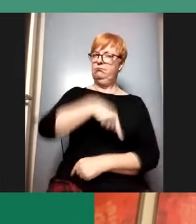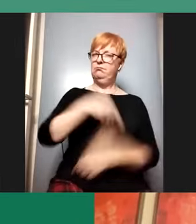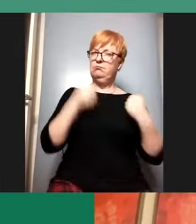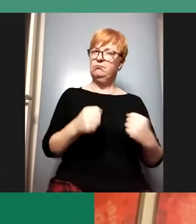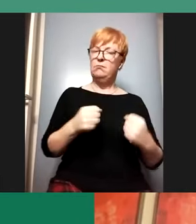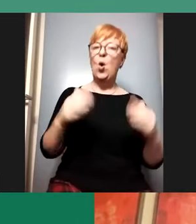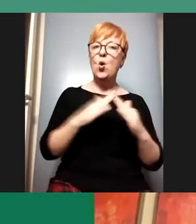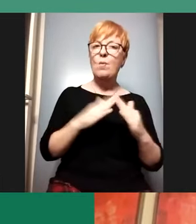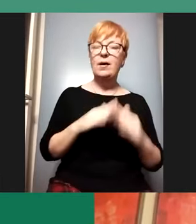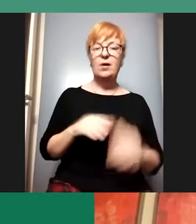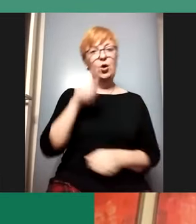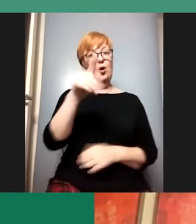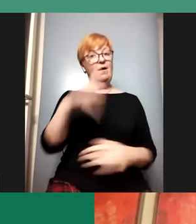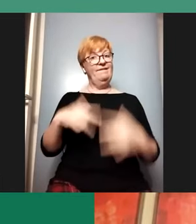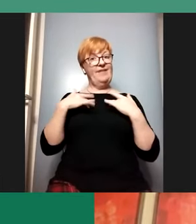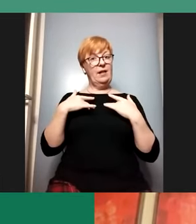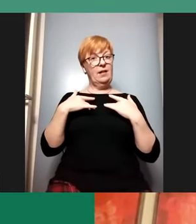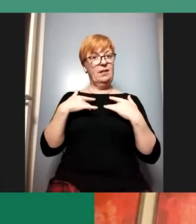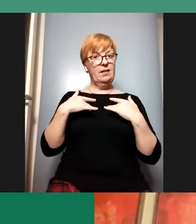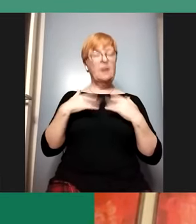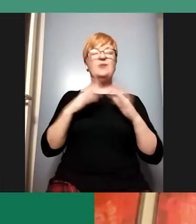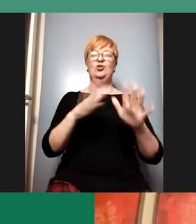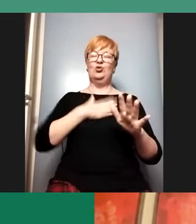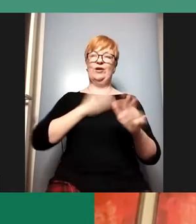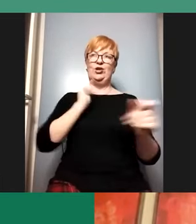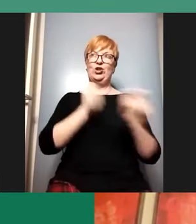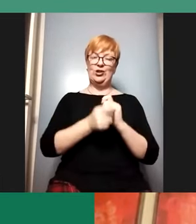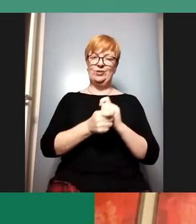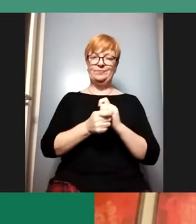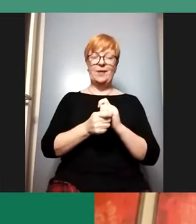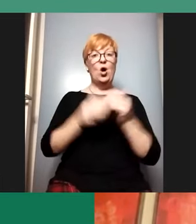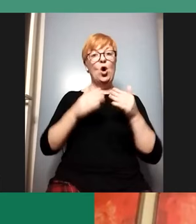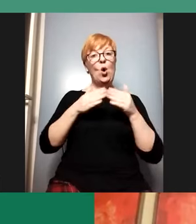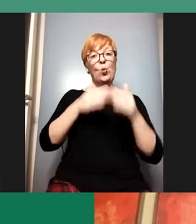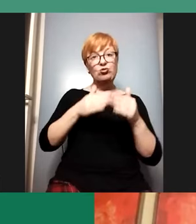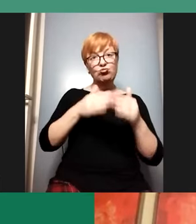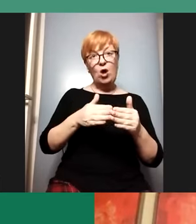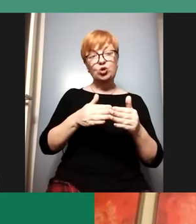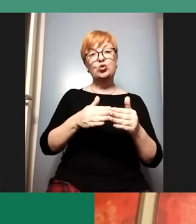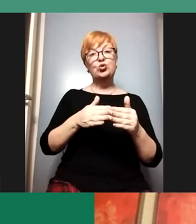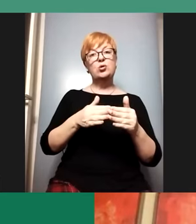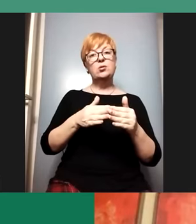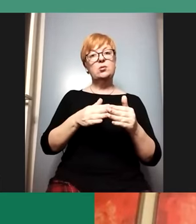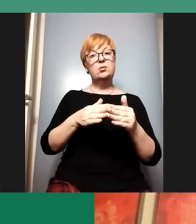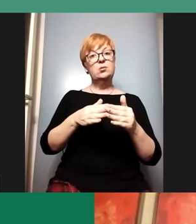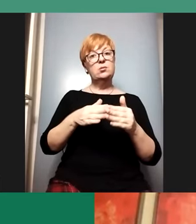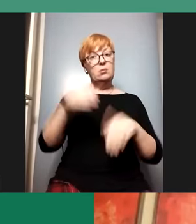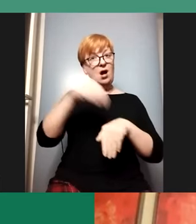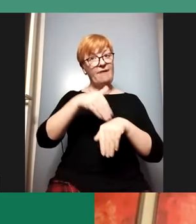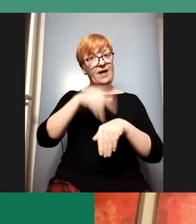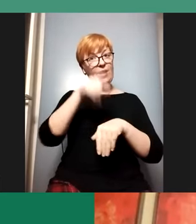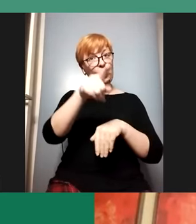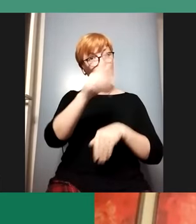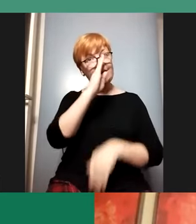has had a kind of direct, or no, let me rephrase that, has the Windrush had a direct impact on you, and in what way?